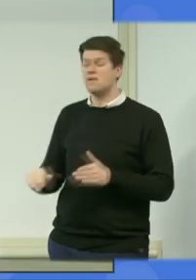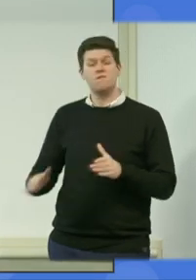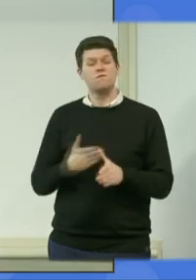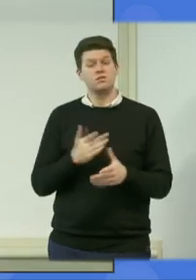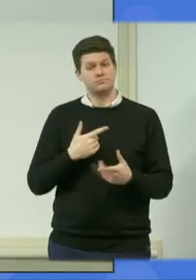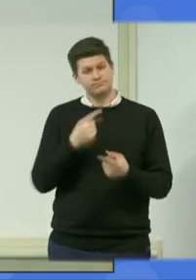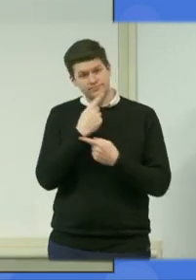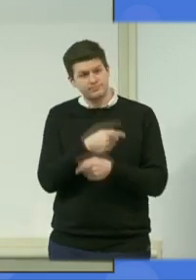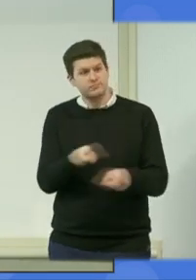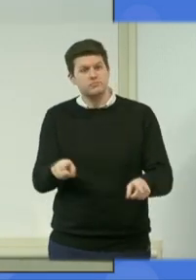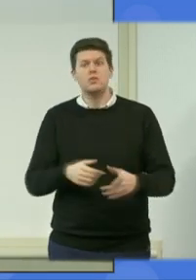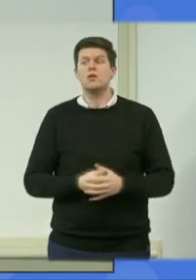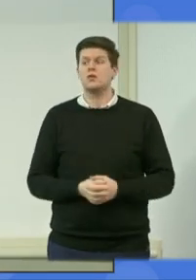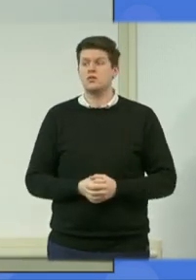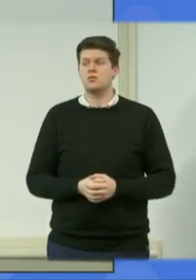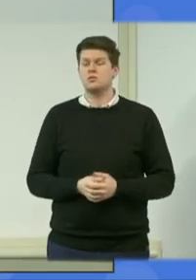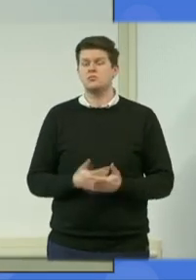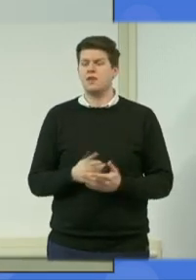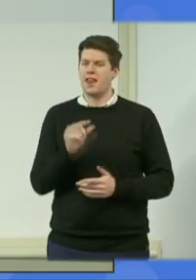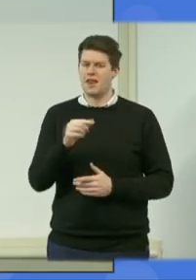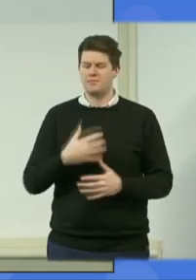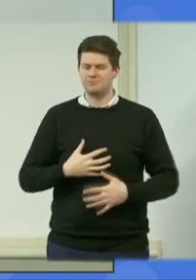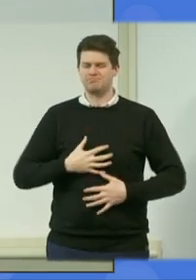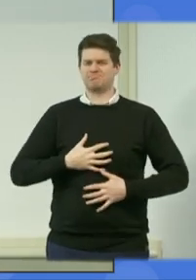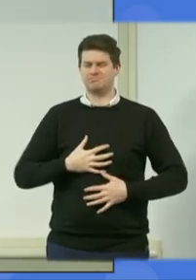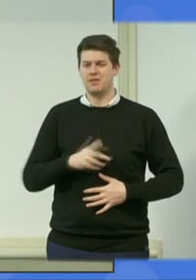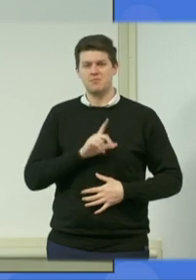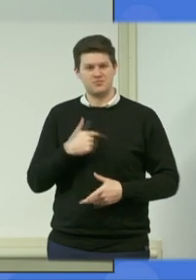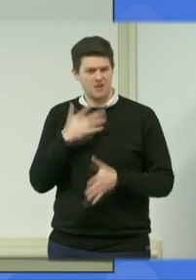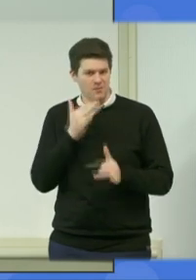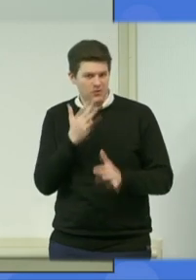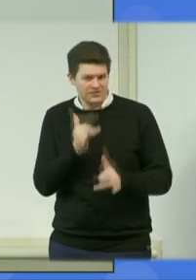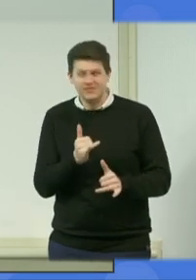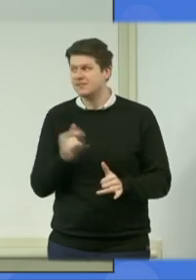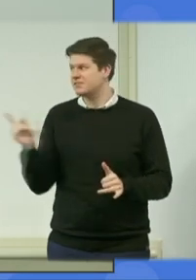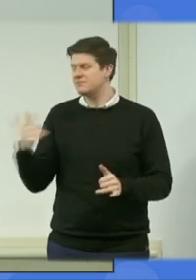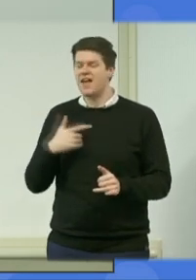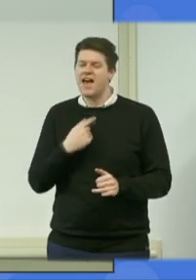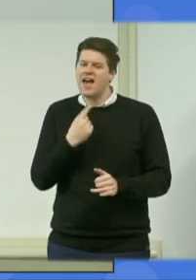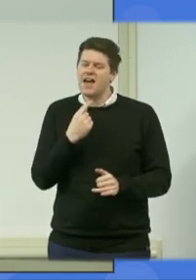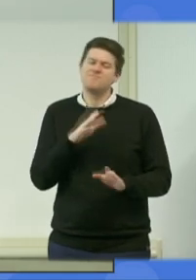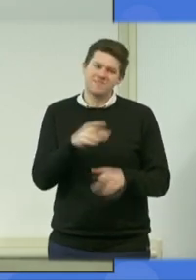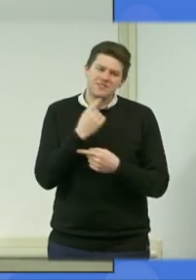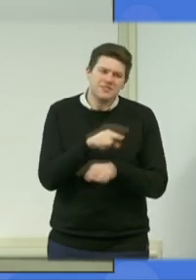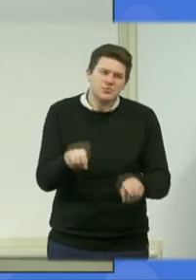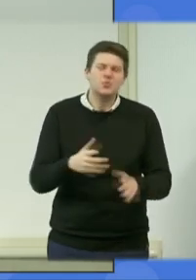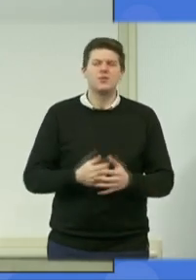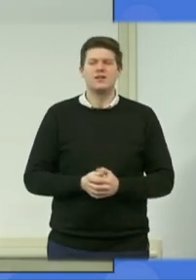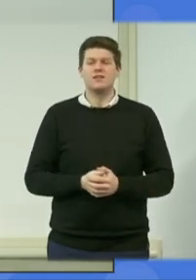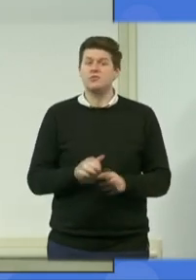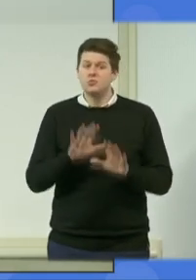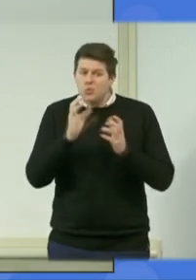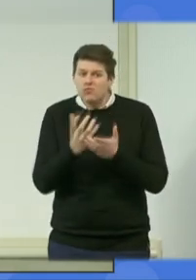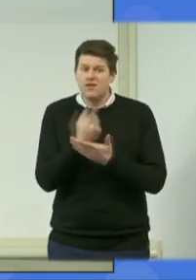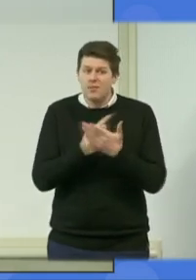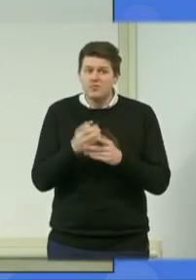little bit surprising to you, given that I'm an auditor, is don't worry too much about the specific numbers, because this